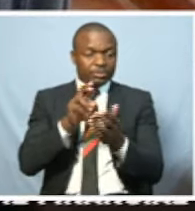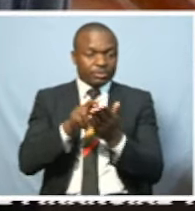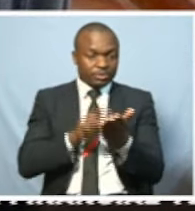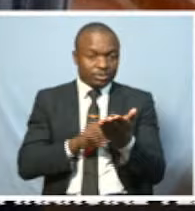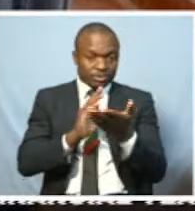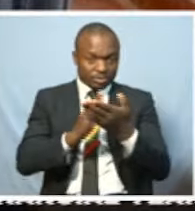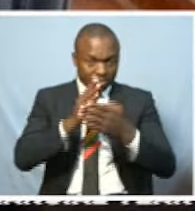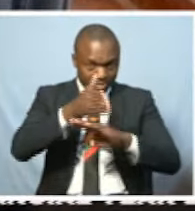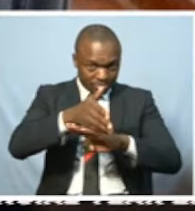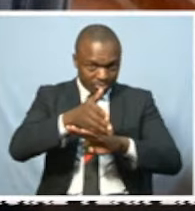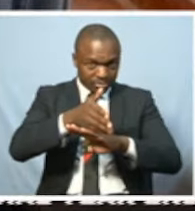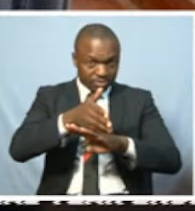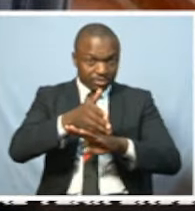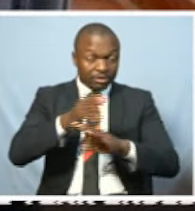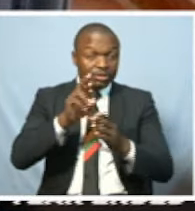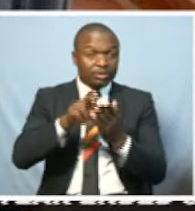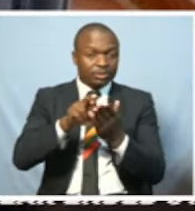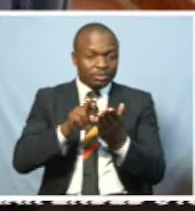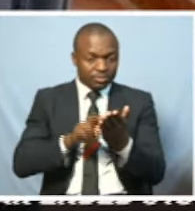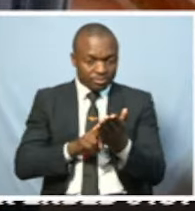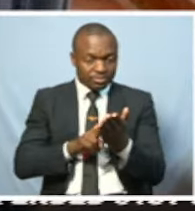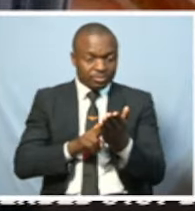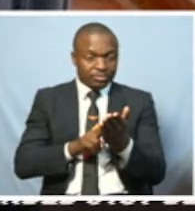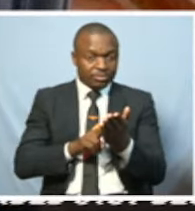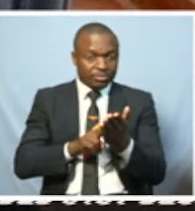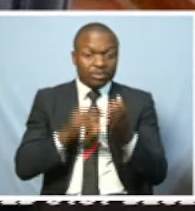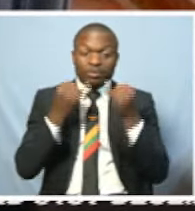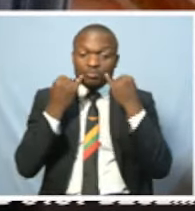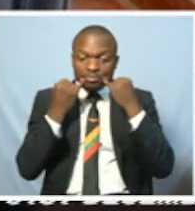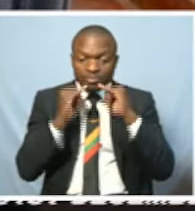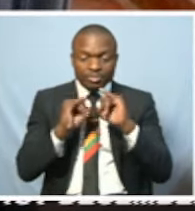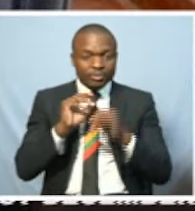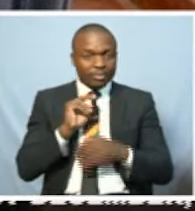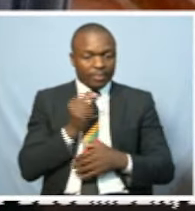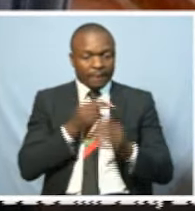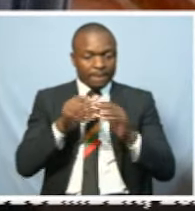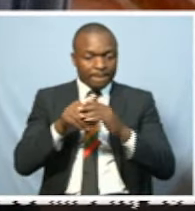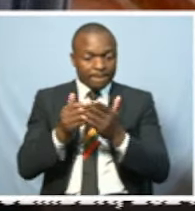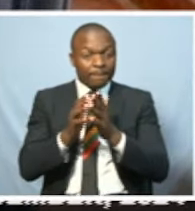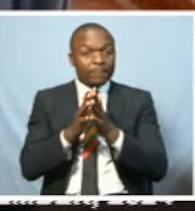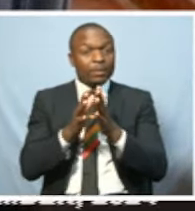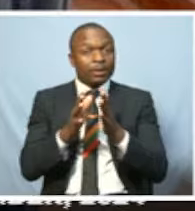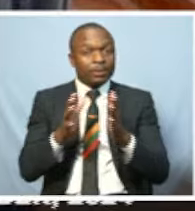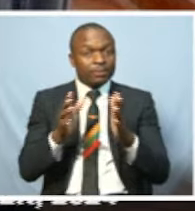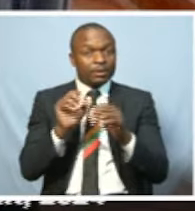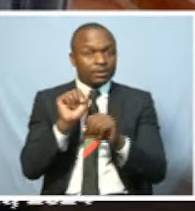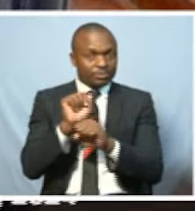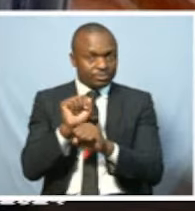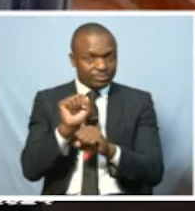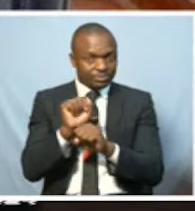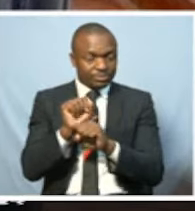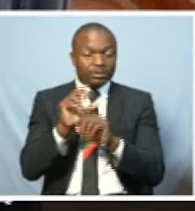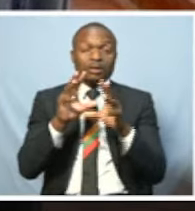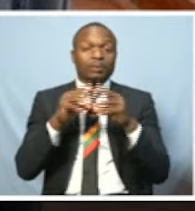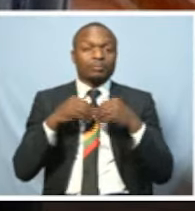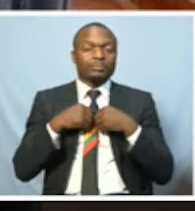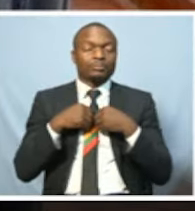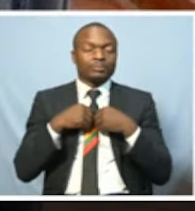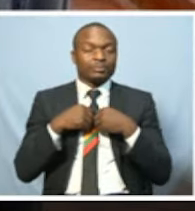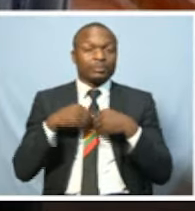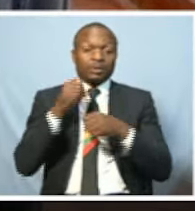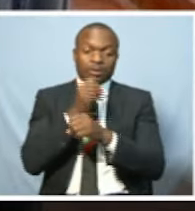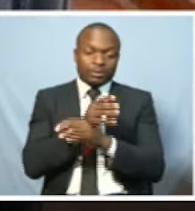that. Then the report is the one which informs us how much quantities of work are acceptable and are ready